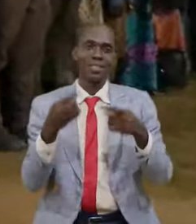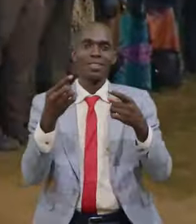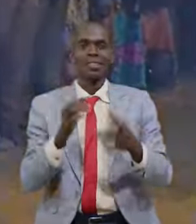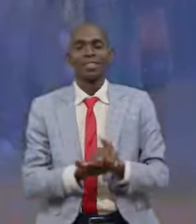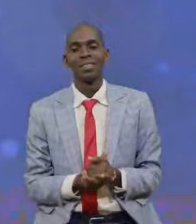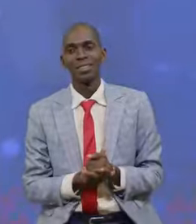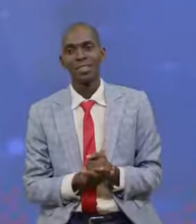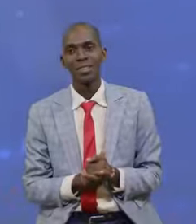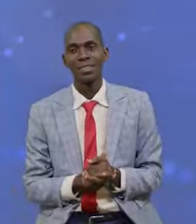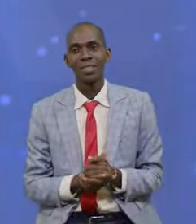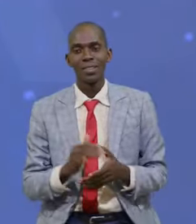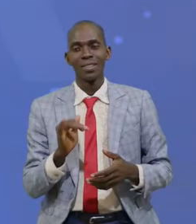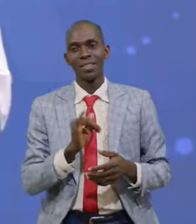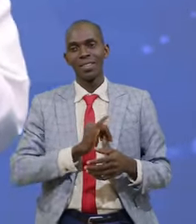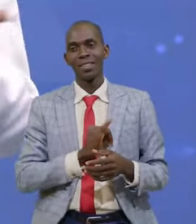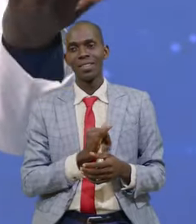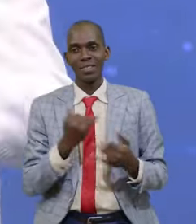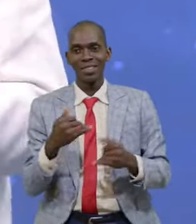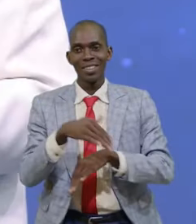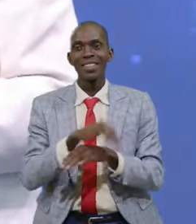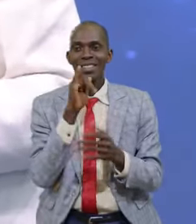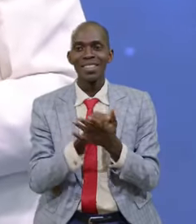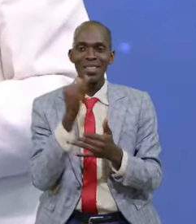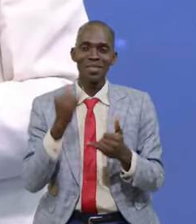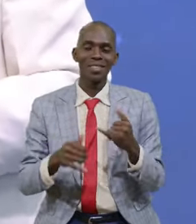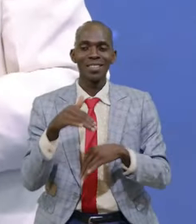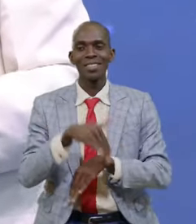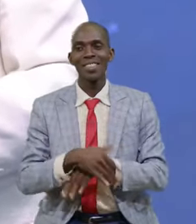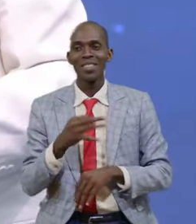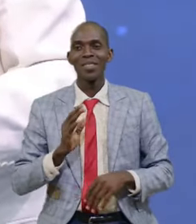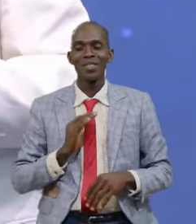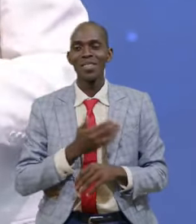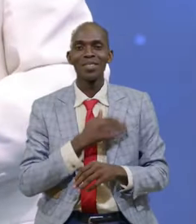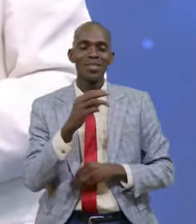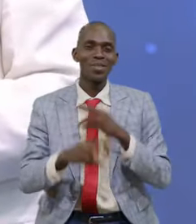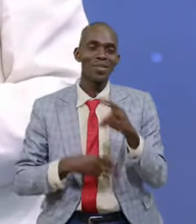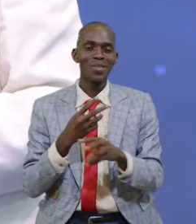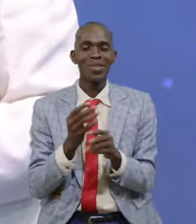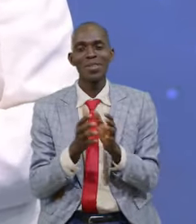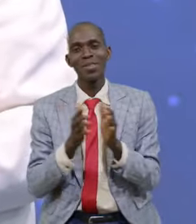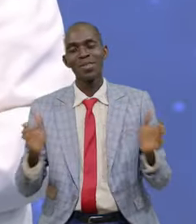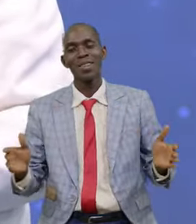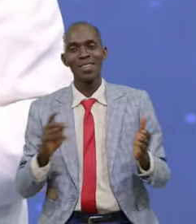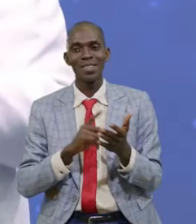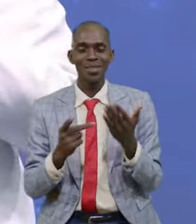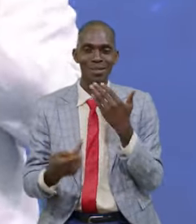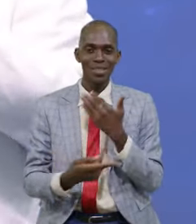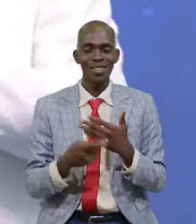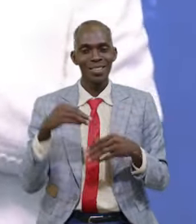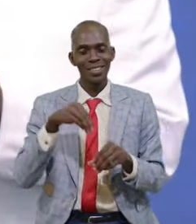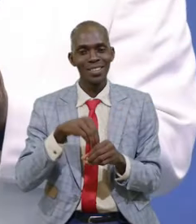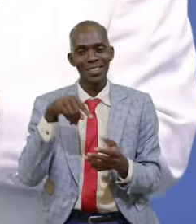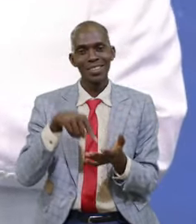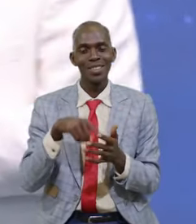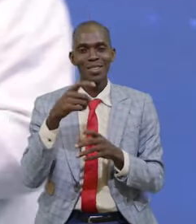Tonight is the final night of our global crusade for October. And